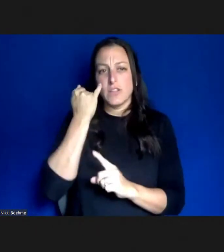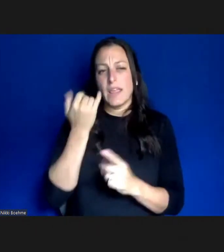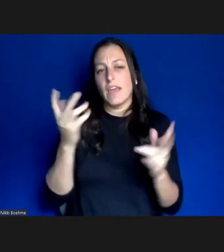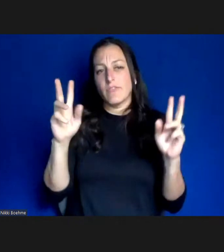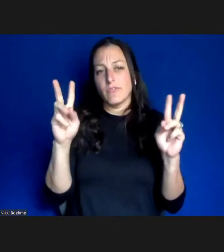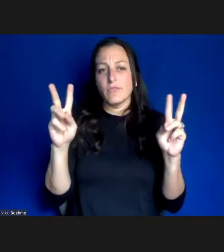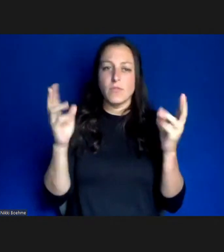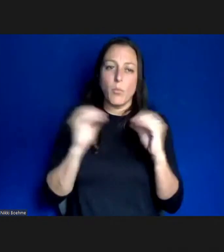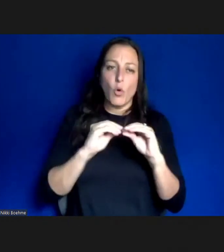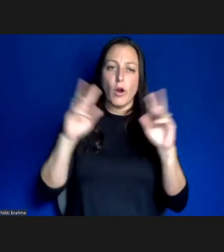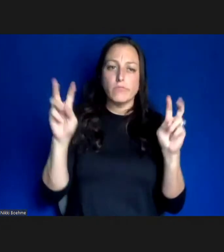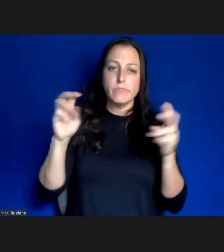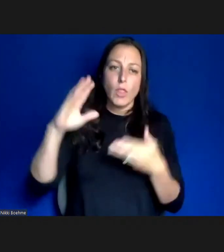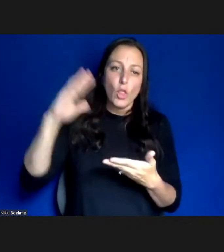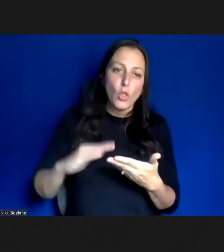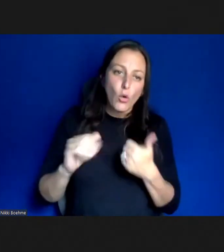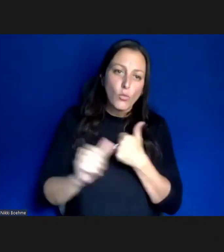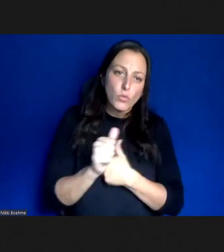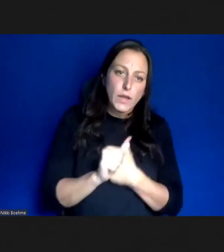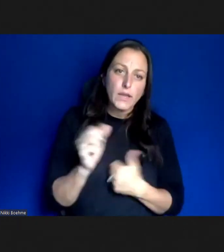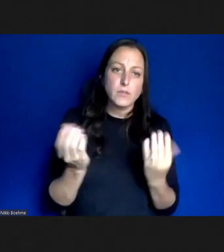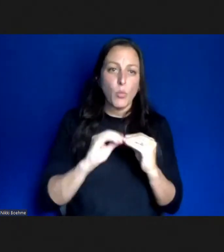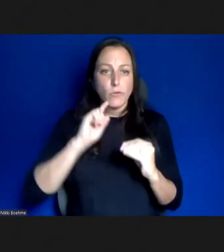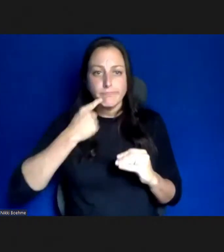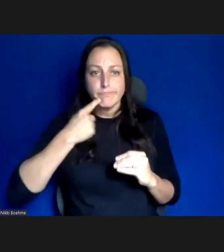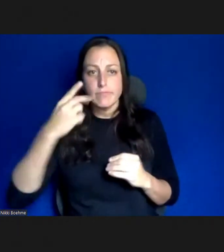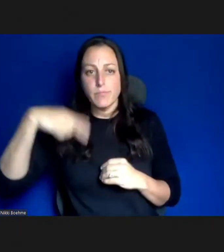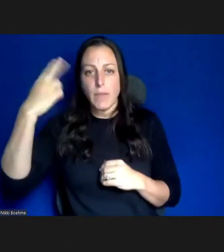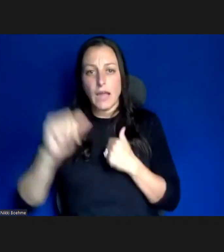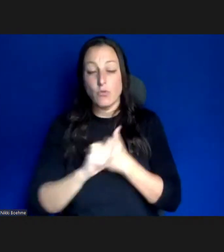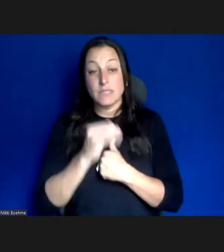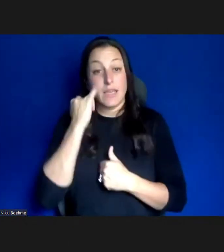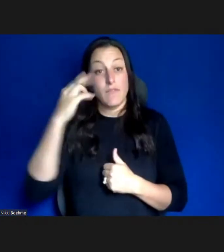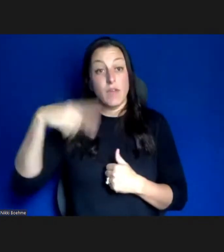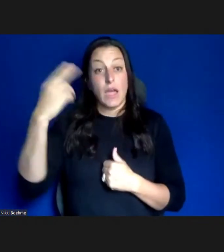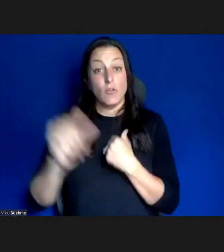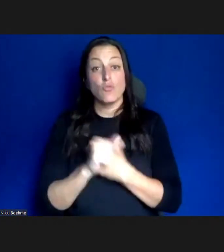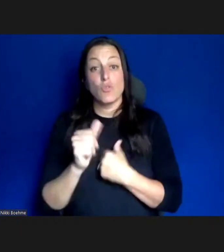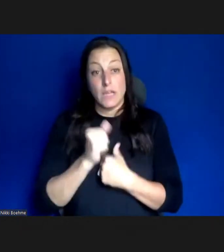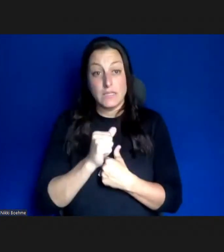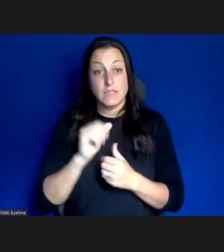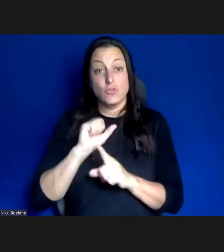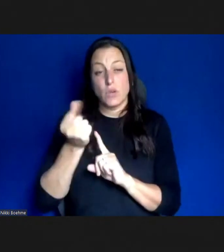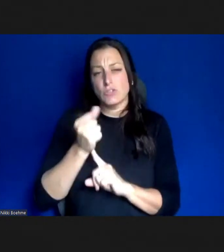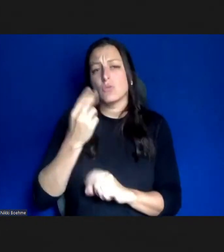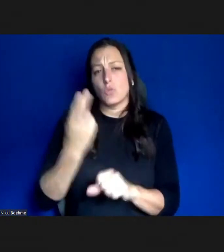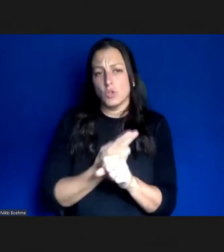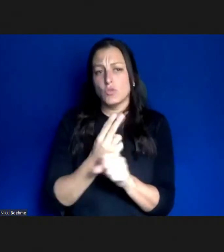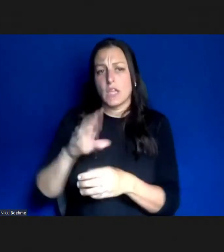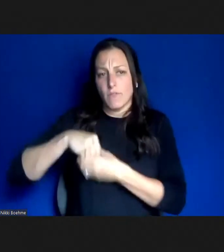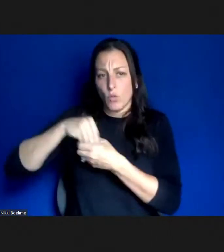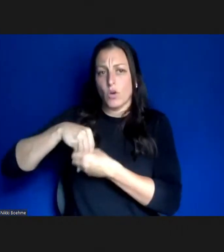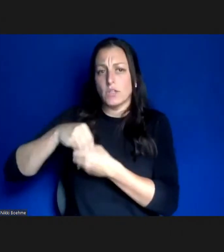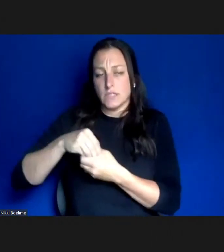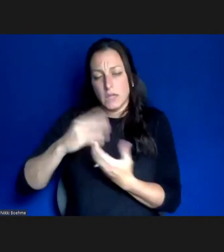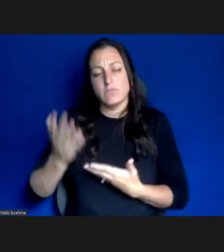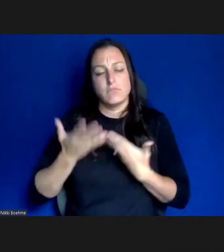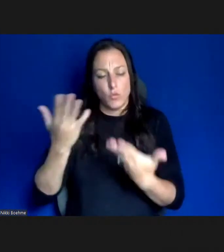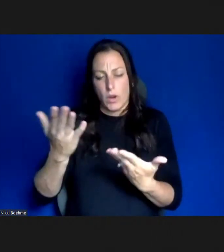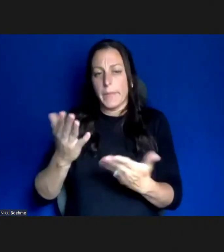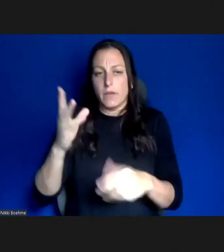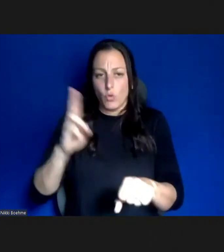versus higher risk. And in those higher risk situations, the use of quarantine is certainly going to be recommended. But in those lower